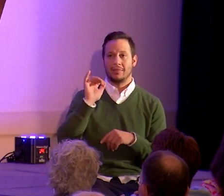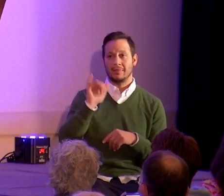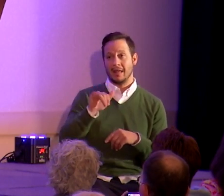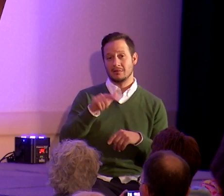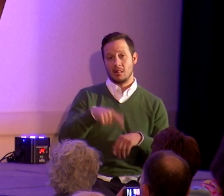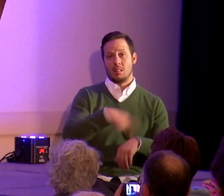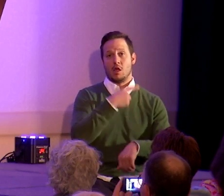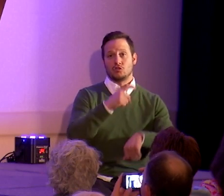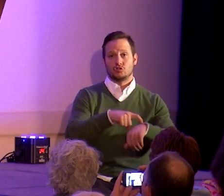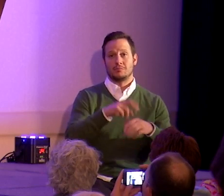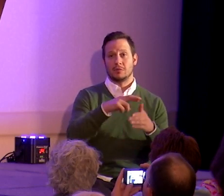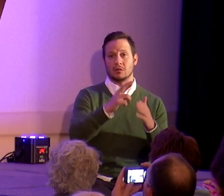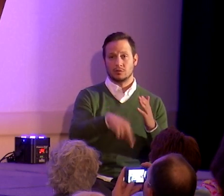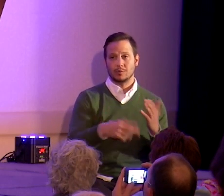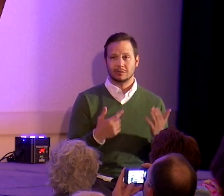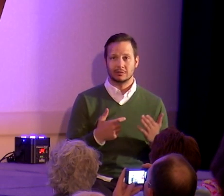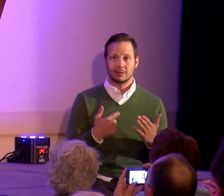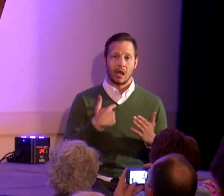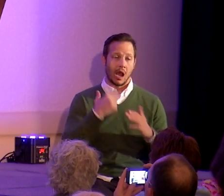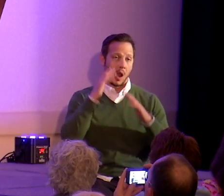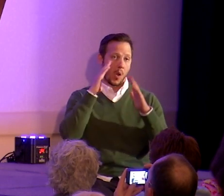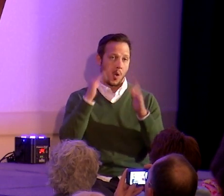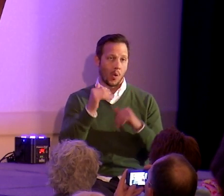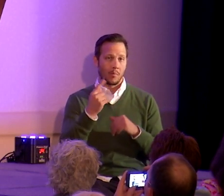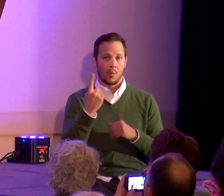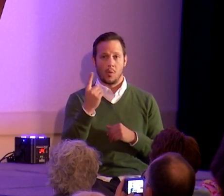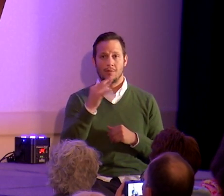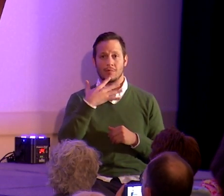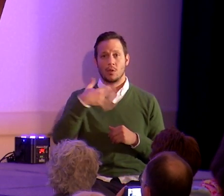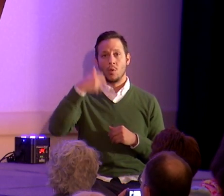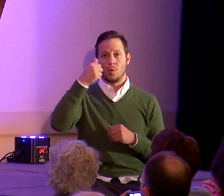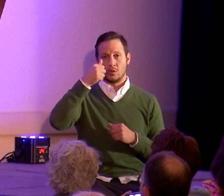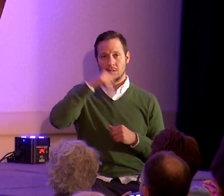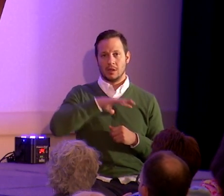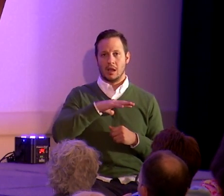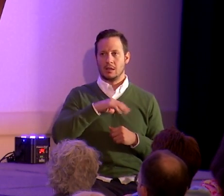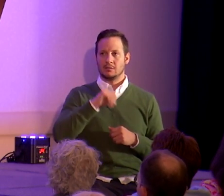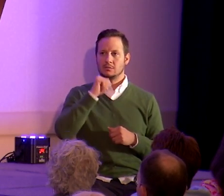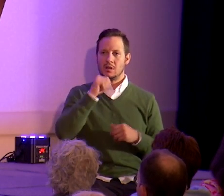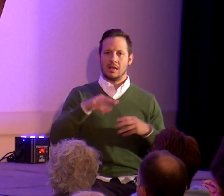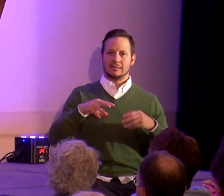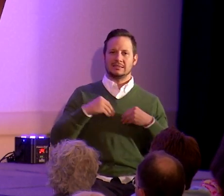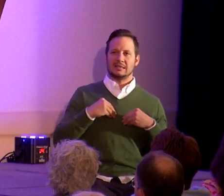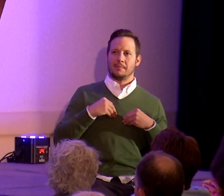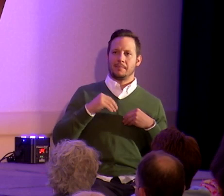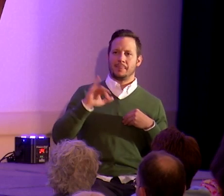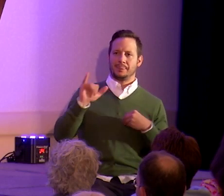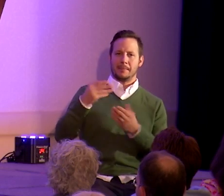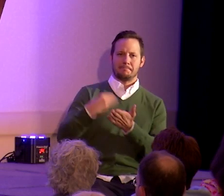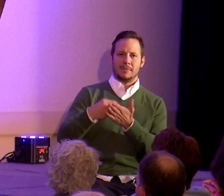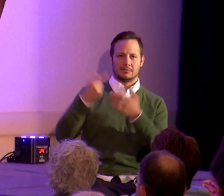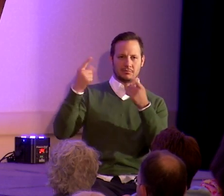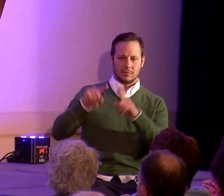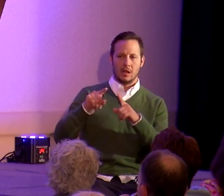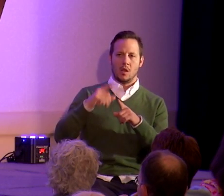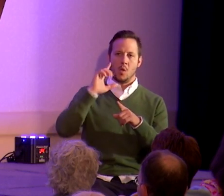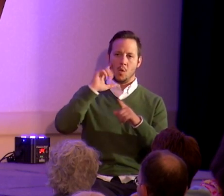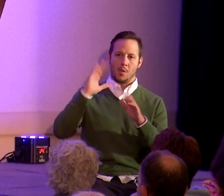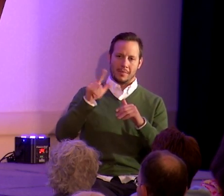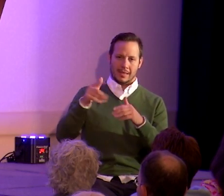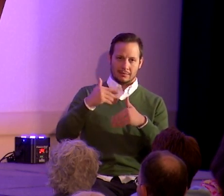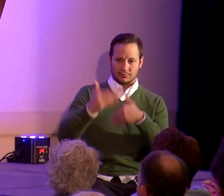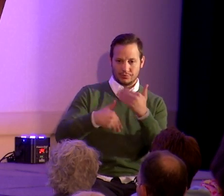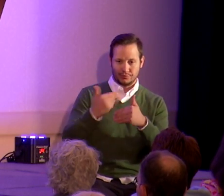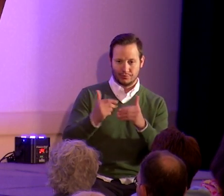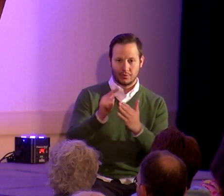consequences. So I think they knew a lot. I really hope one of the older guys doesn't take the settlement and insists on taking the lawsuit all the way through so we can